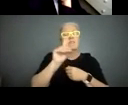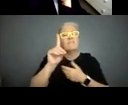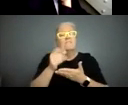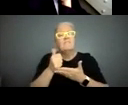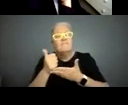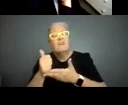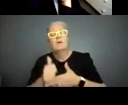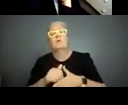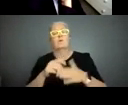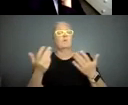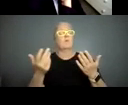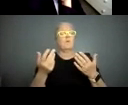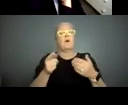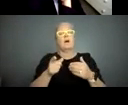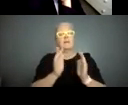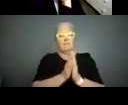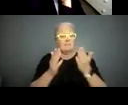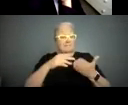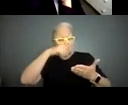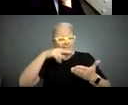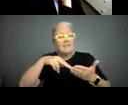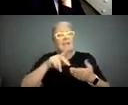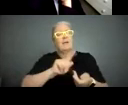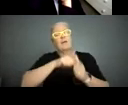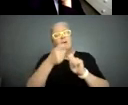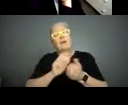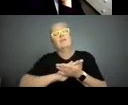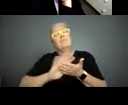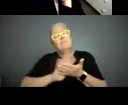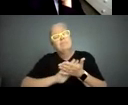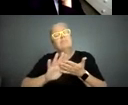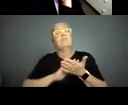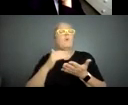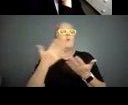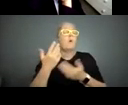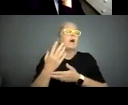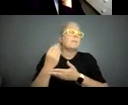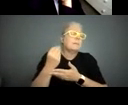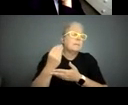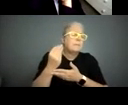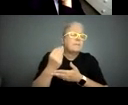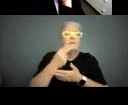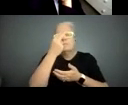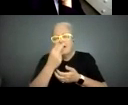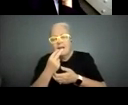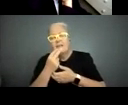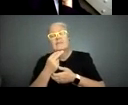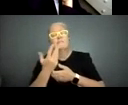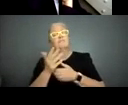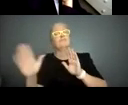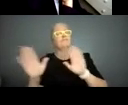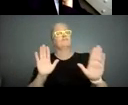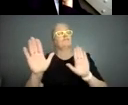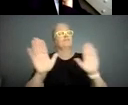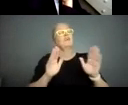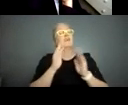books in alternate format, basically creating a structure where they are at ease, where they are comfortable. So these are certain things which